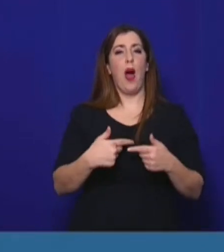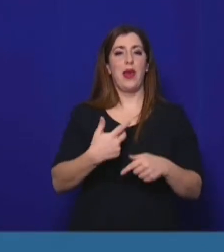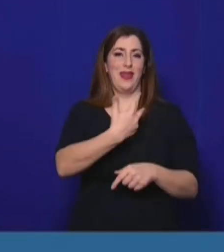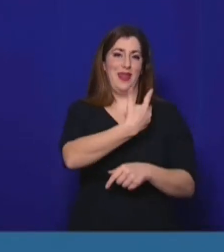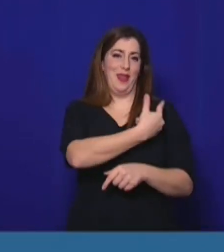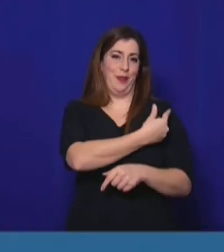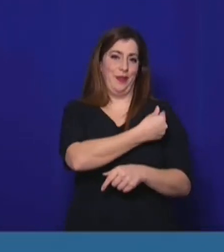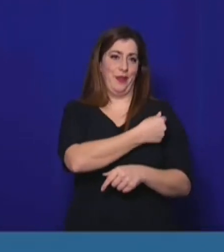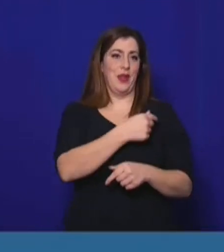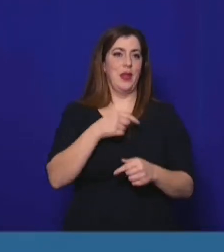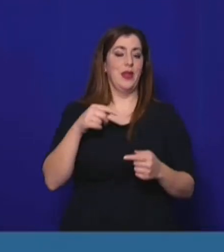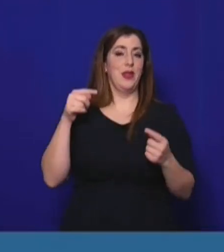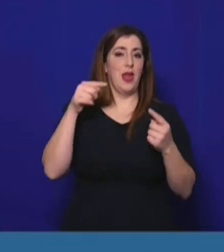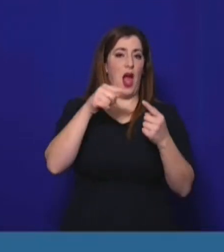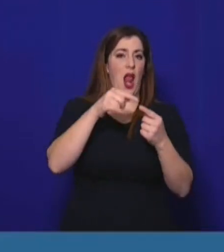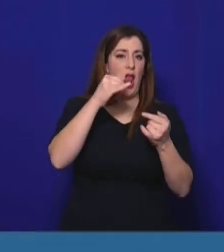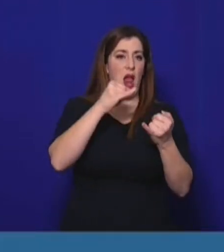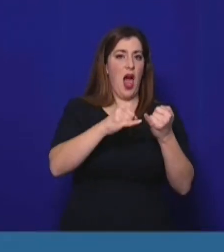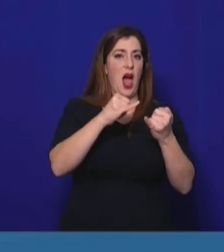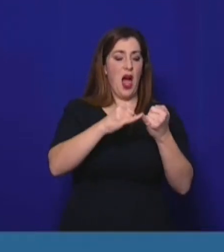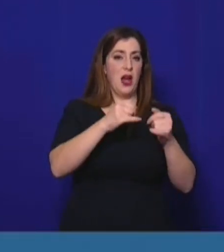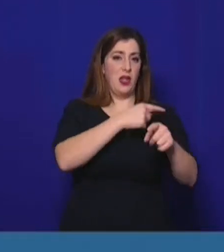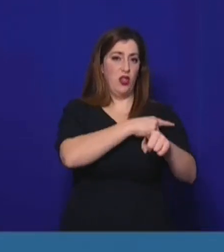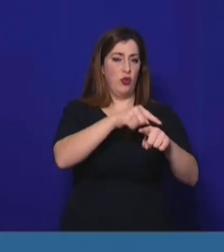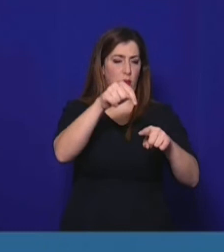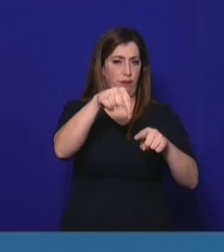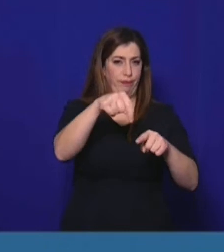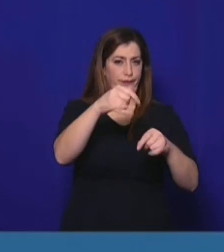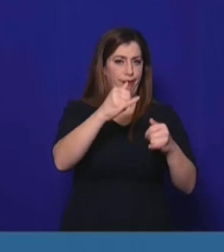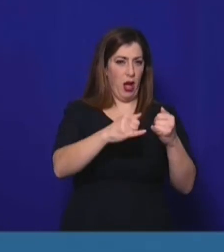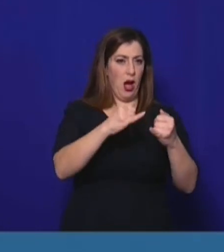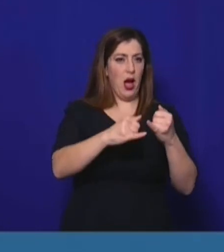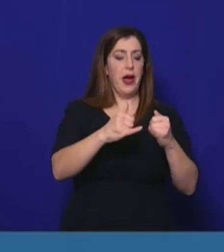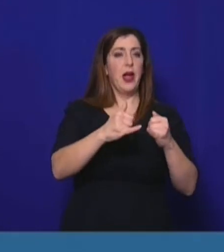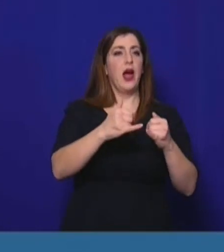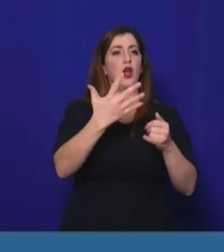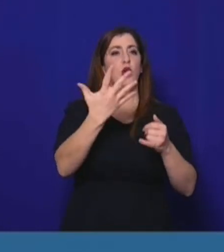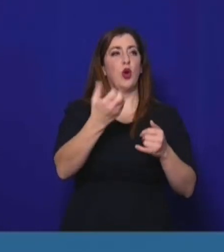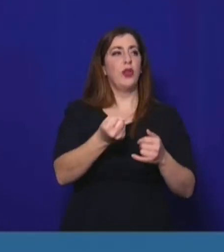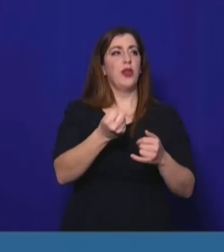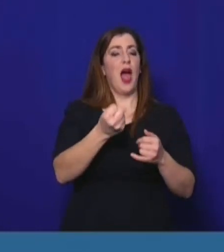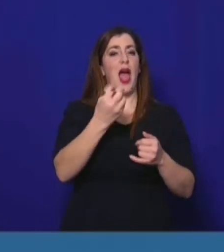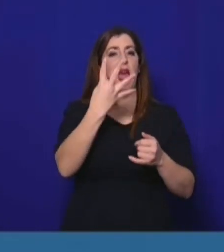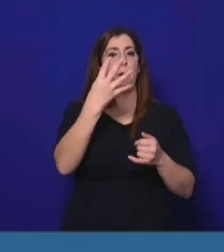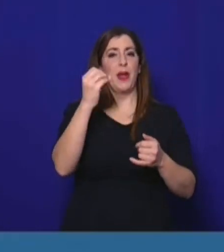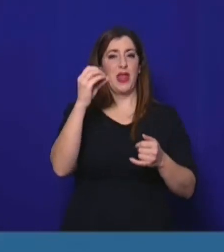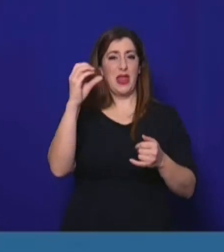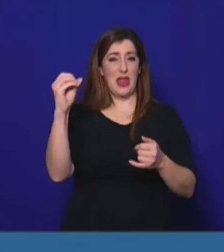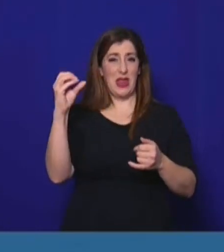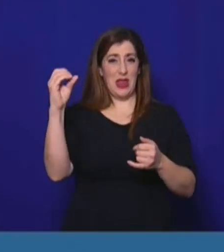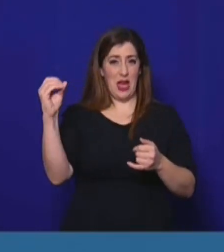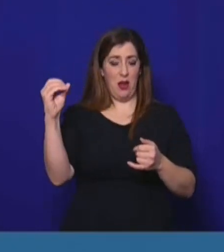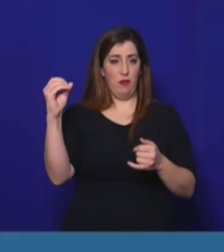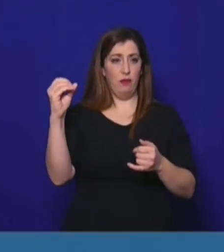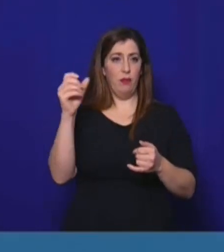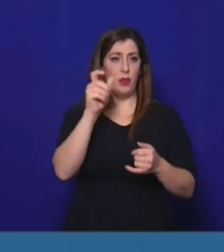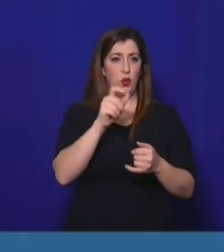ta' din il-ġimgħa ikollna 4,000 persuna li kun ħadu l-ewwel doza.